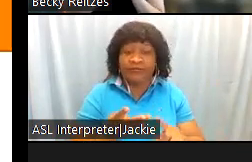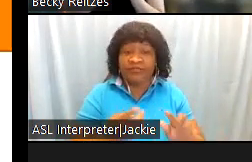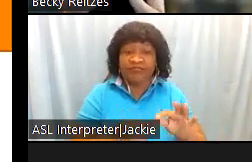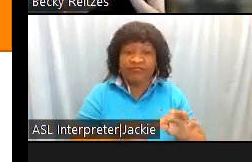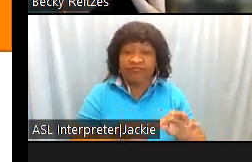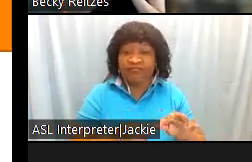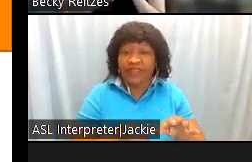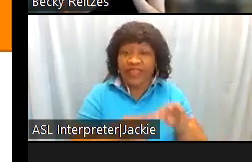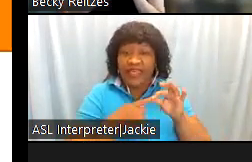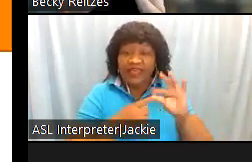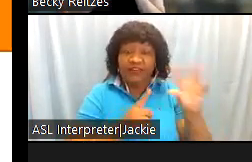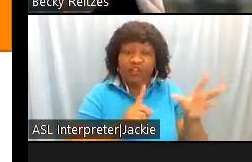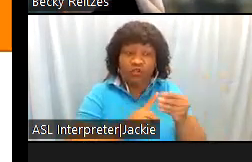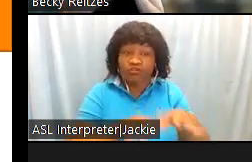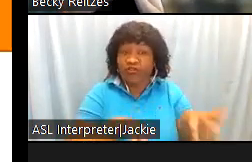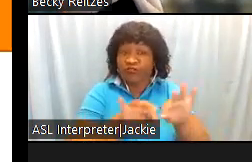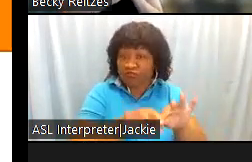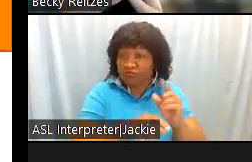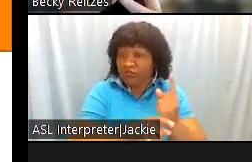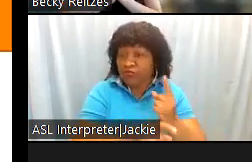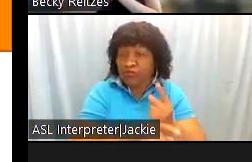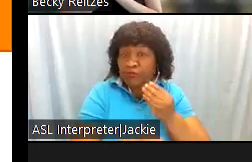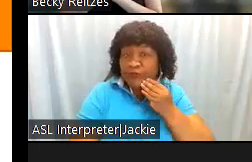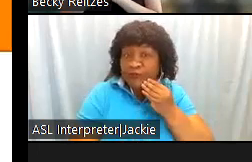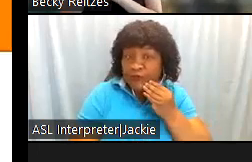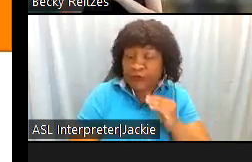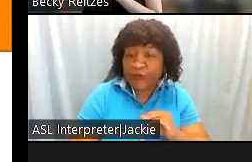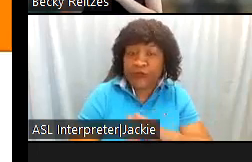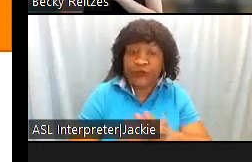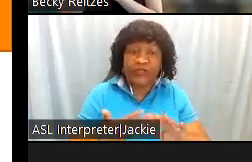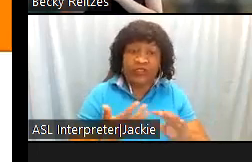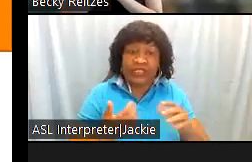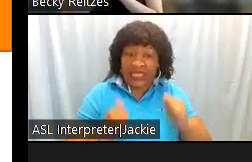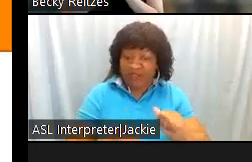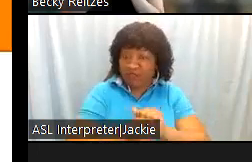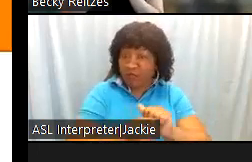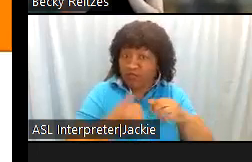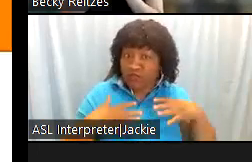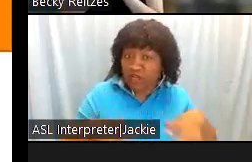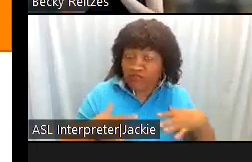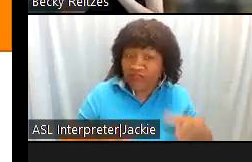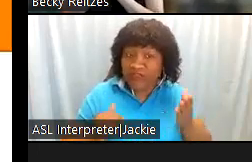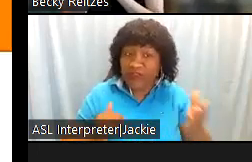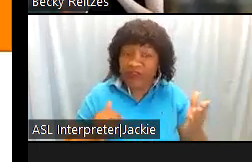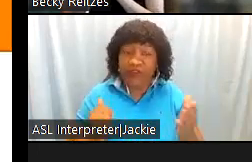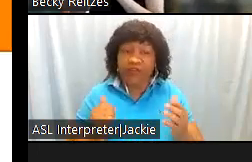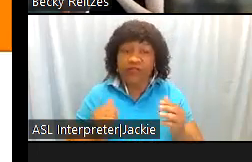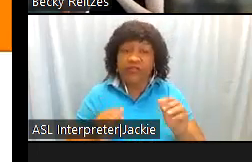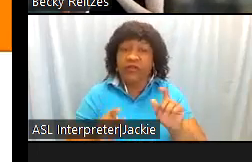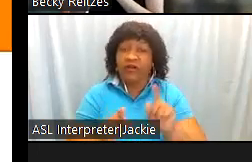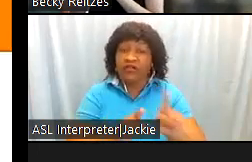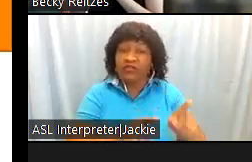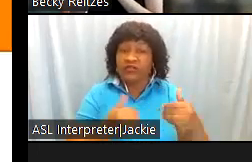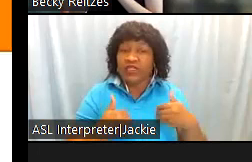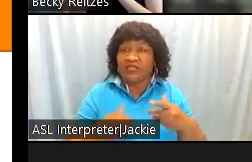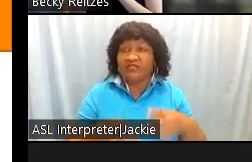be culturally relevant and appropriate food, laundry, clothing, and then also super